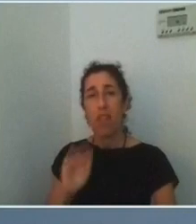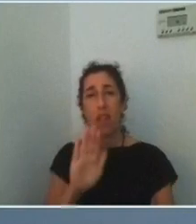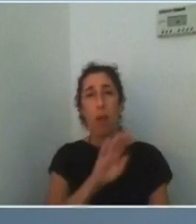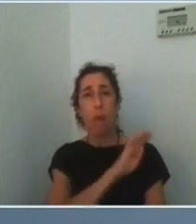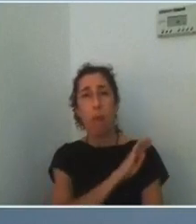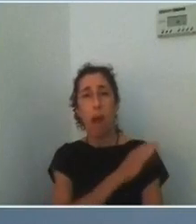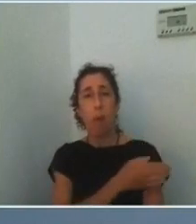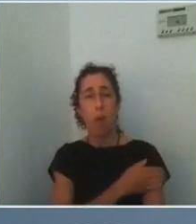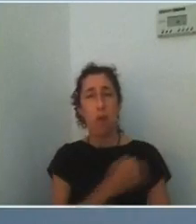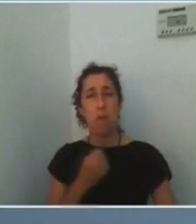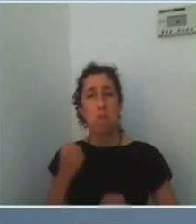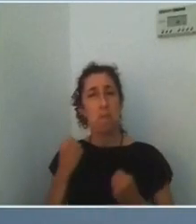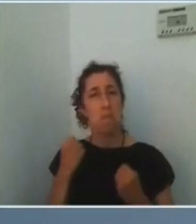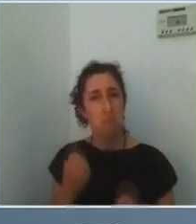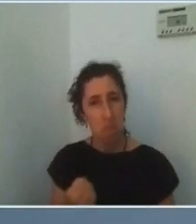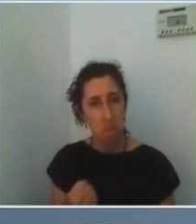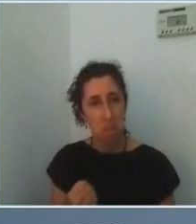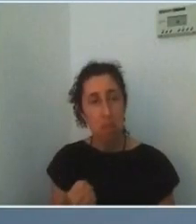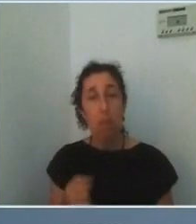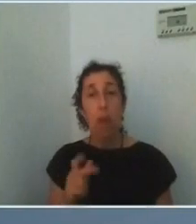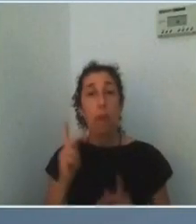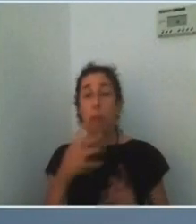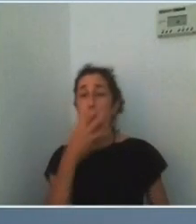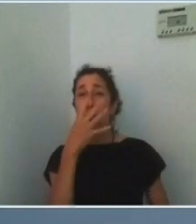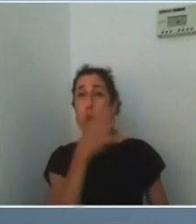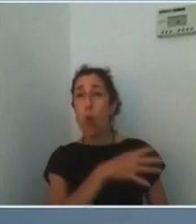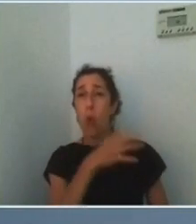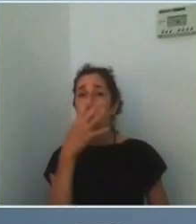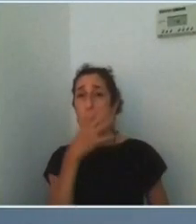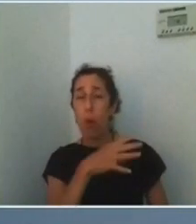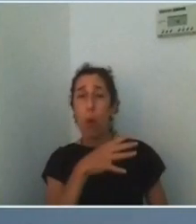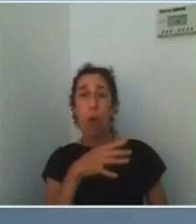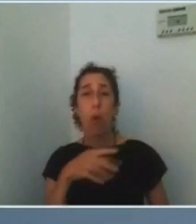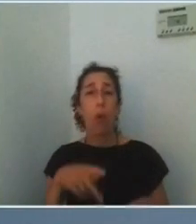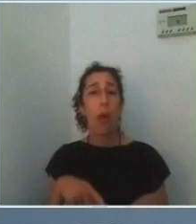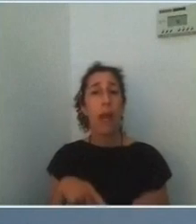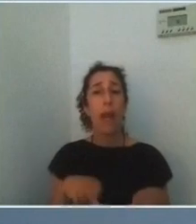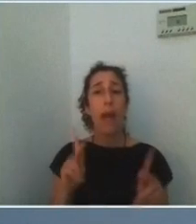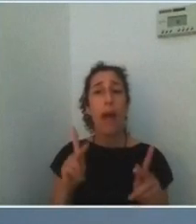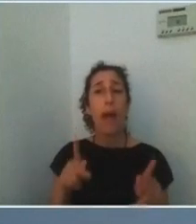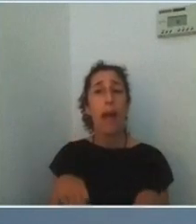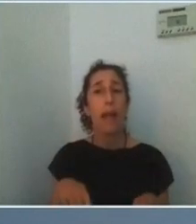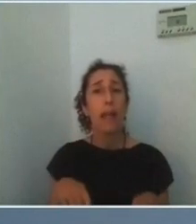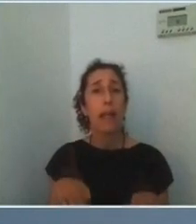top executives funneled millions into their own pockets.